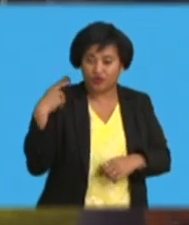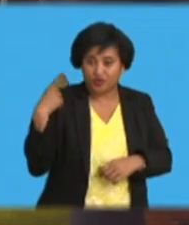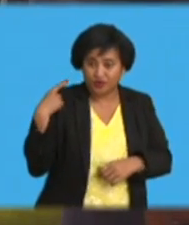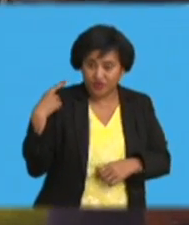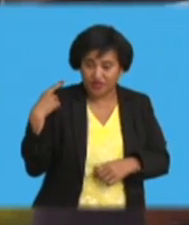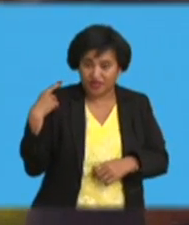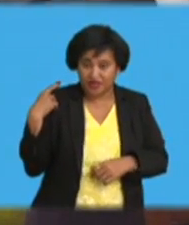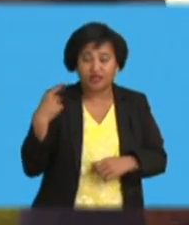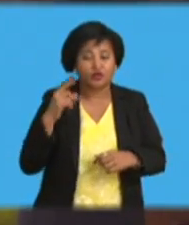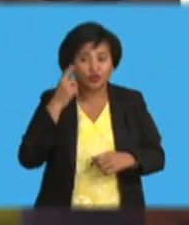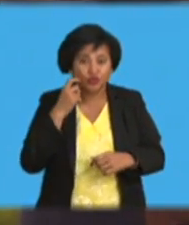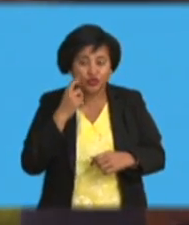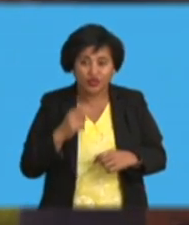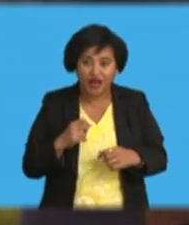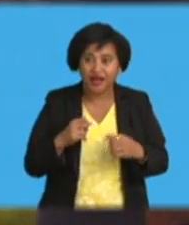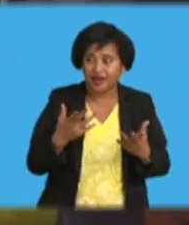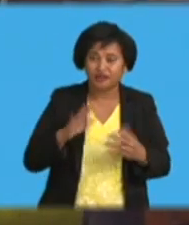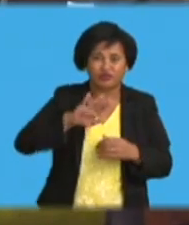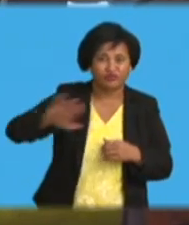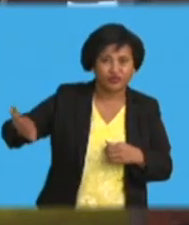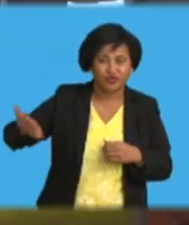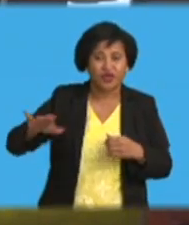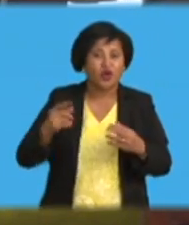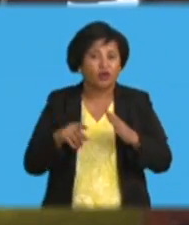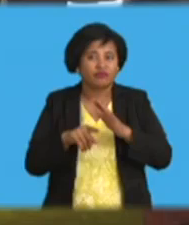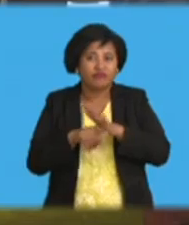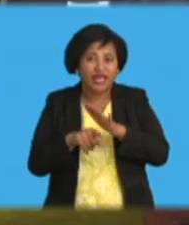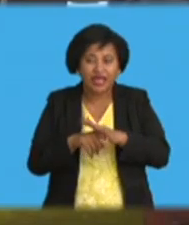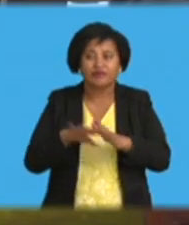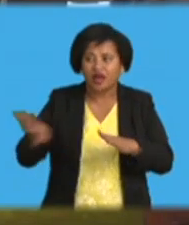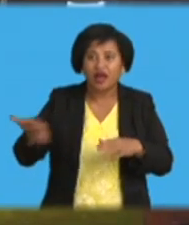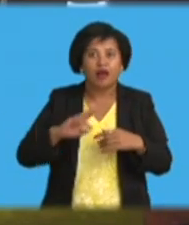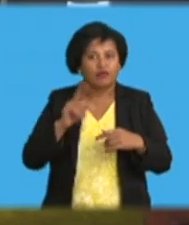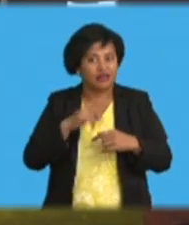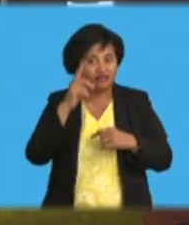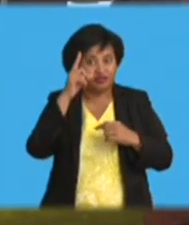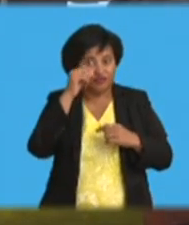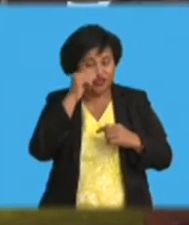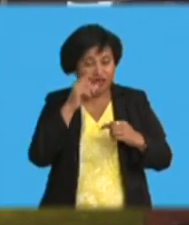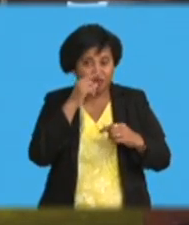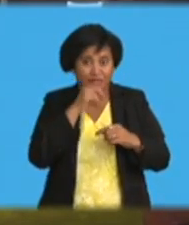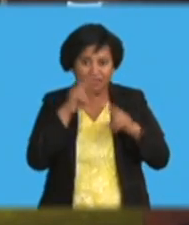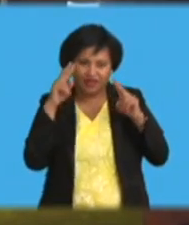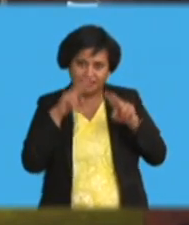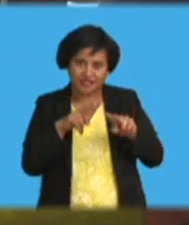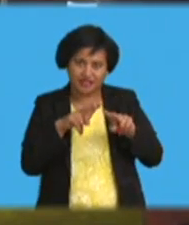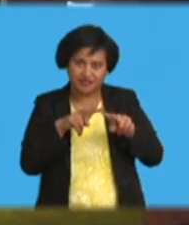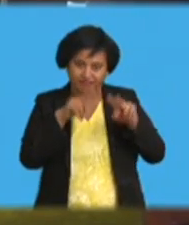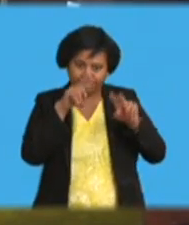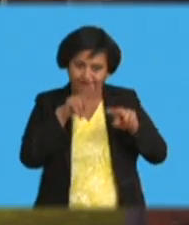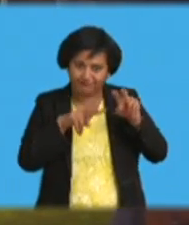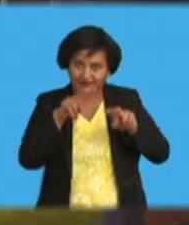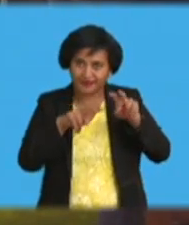fail to condemn those words and actions from others, the Fijian people see that. Some go on to do the same, and that drags all of us back into